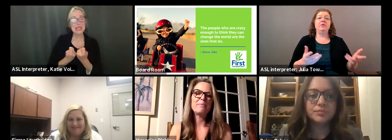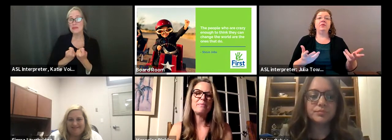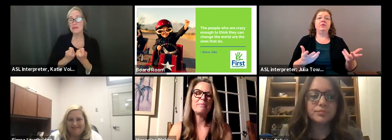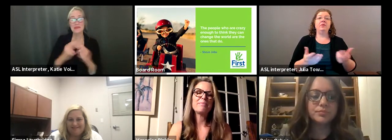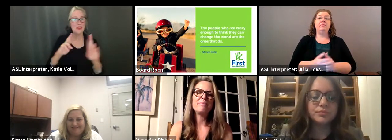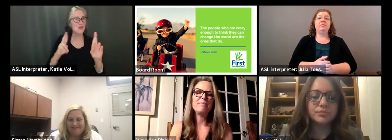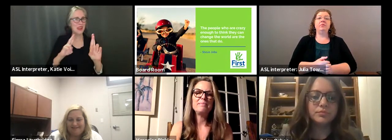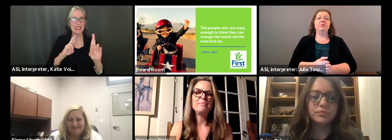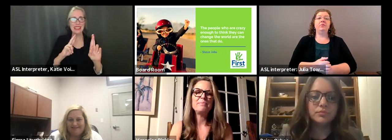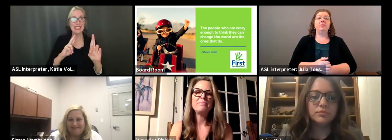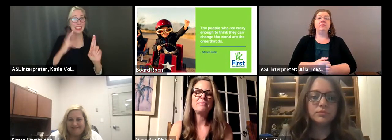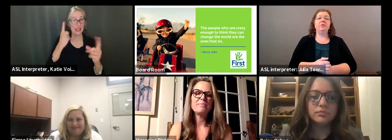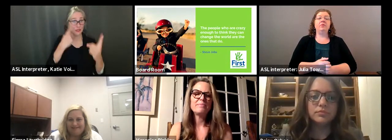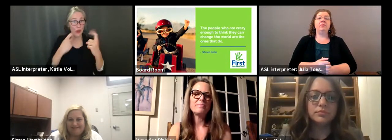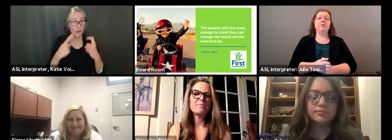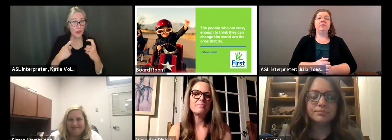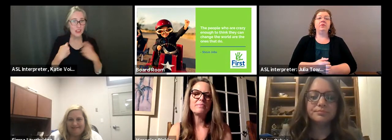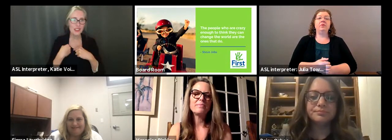have.